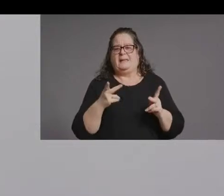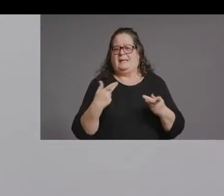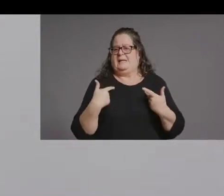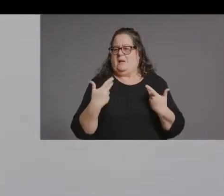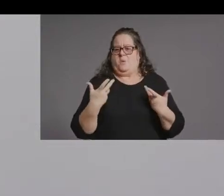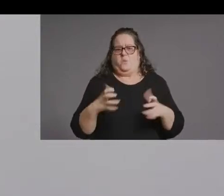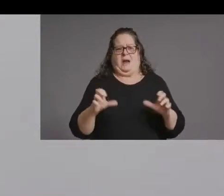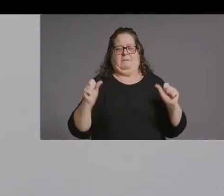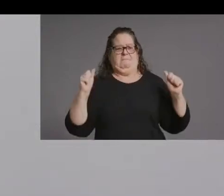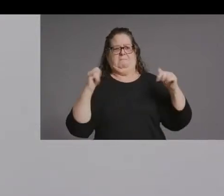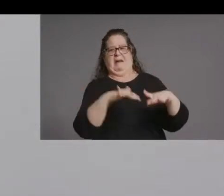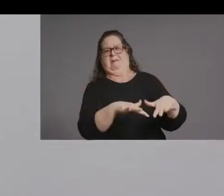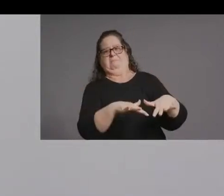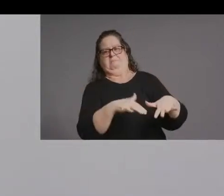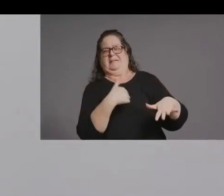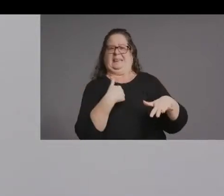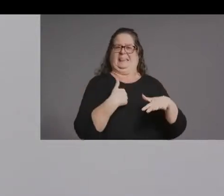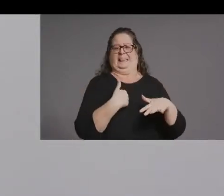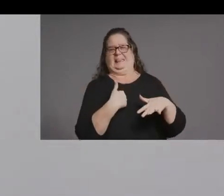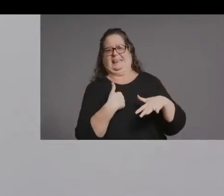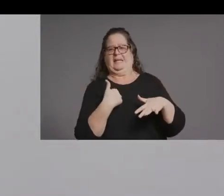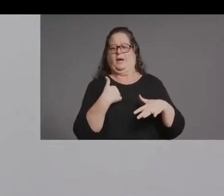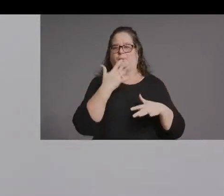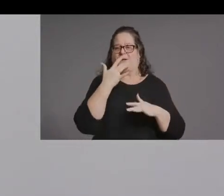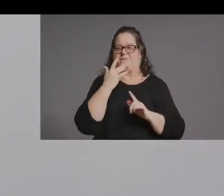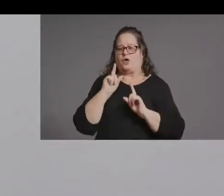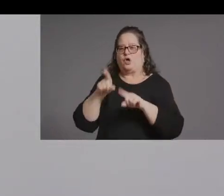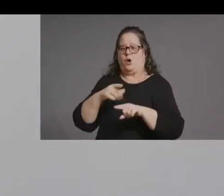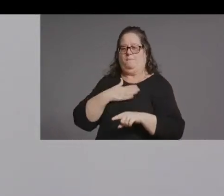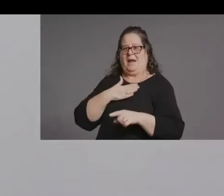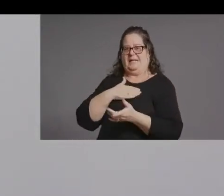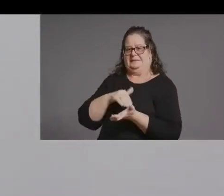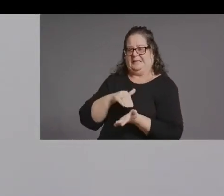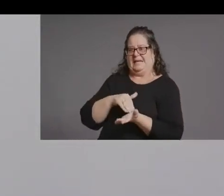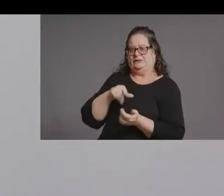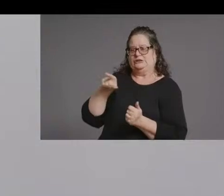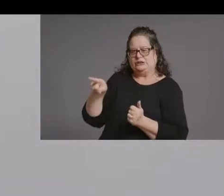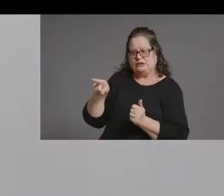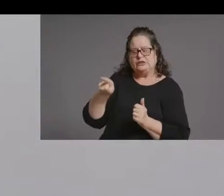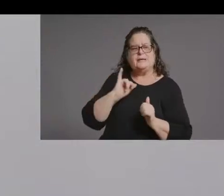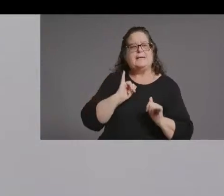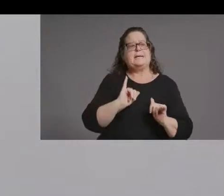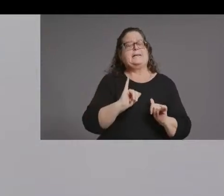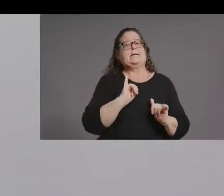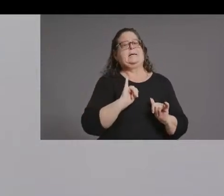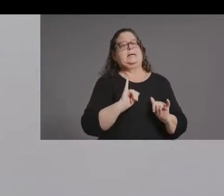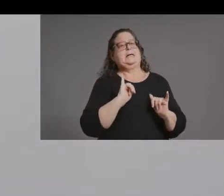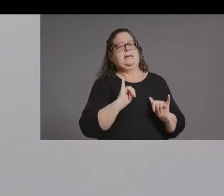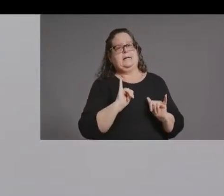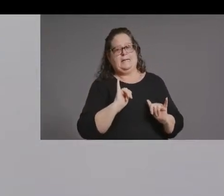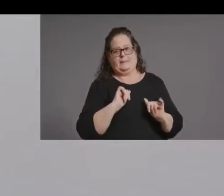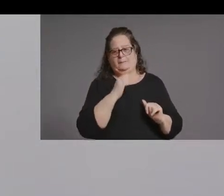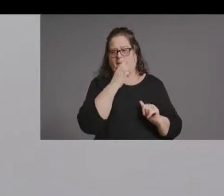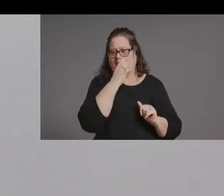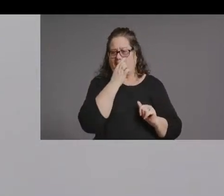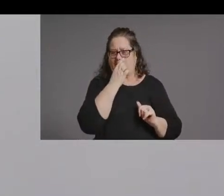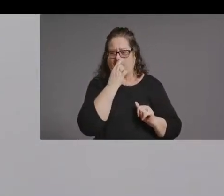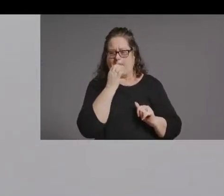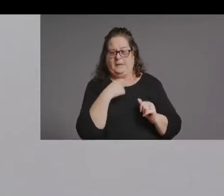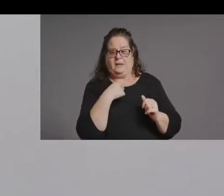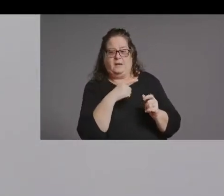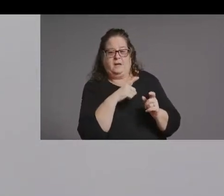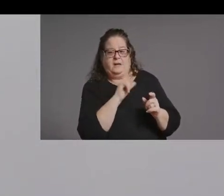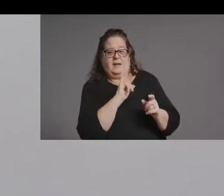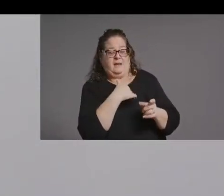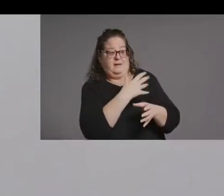a trusted healthcare provider. And then as they get more vaccine, the federal partners will open up that